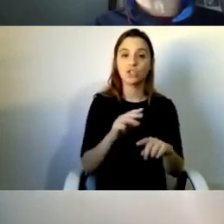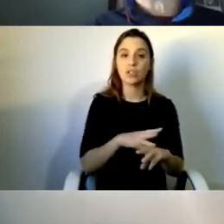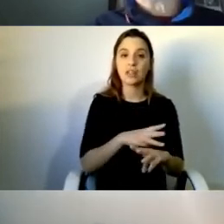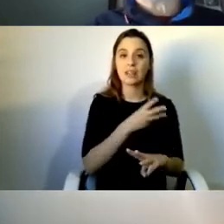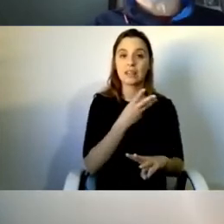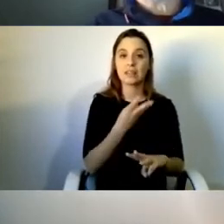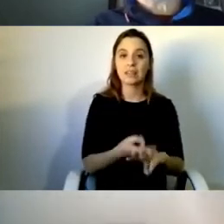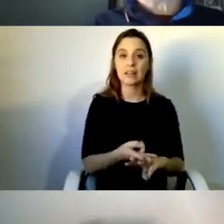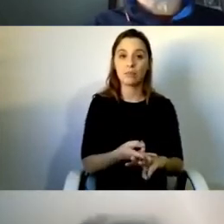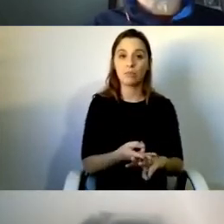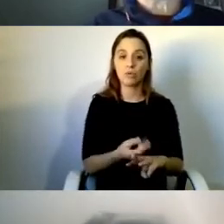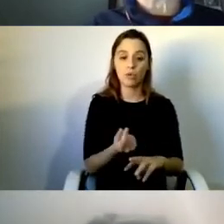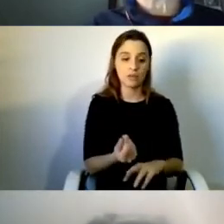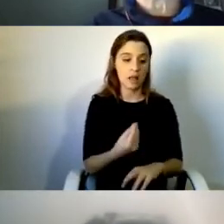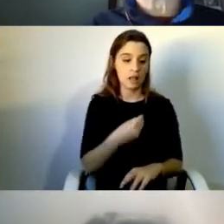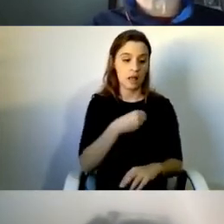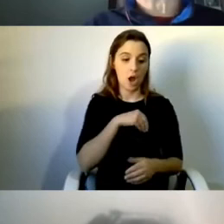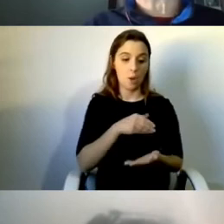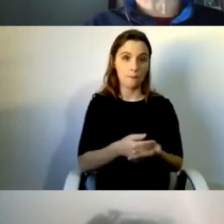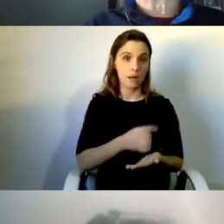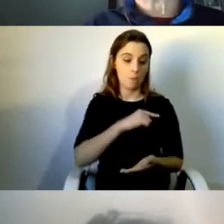for the country per hour.